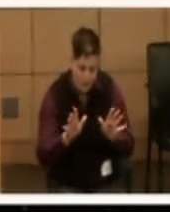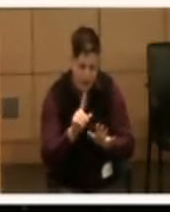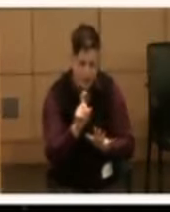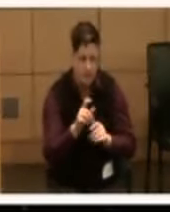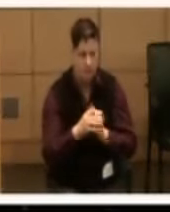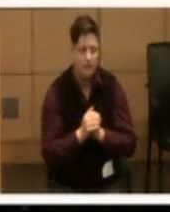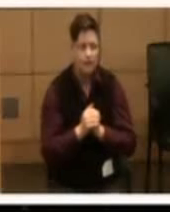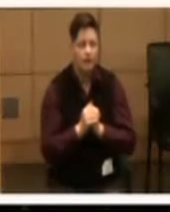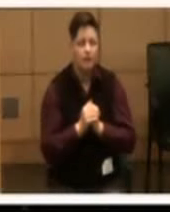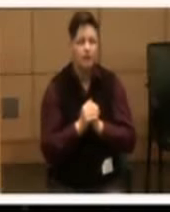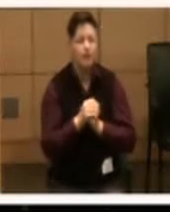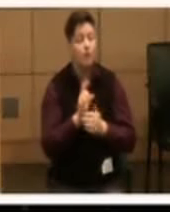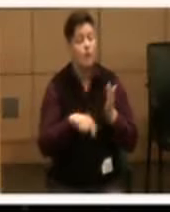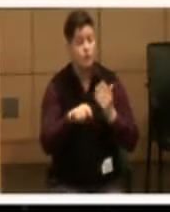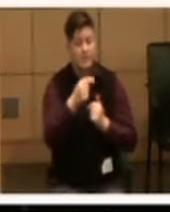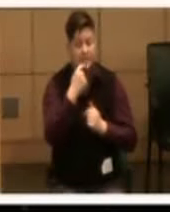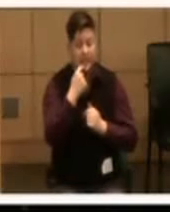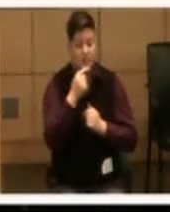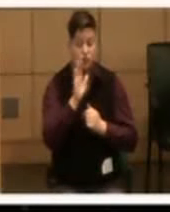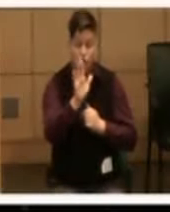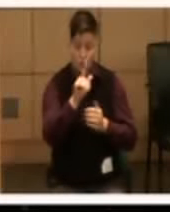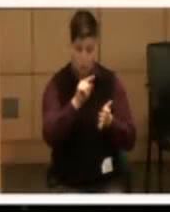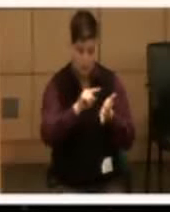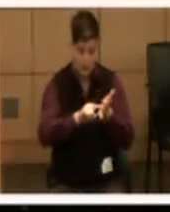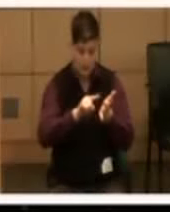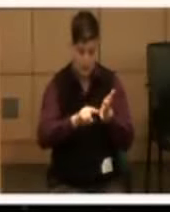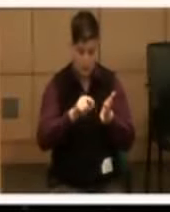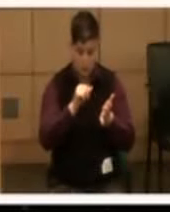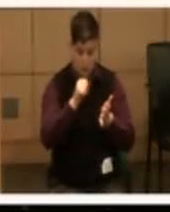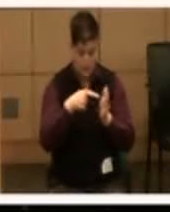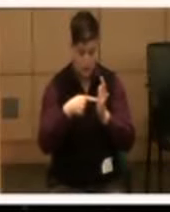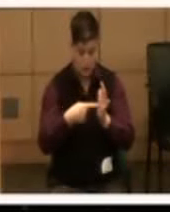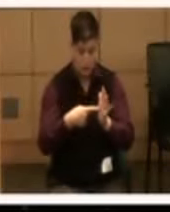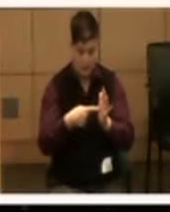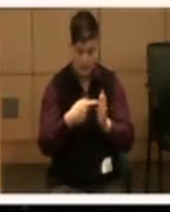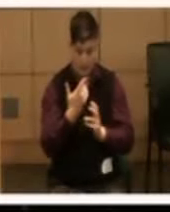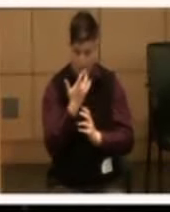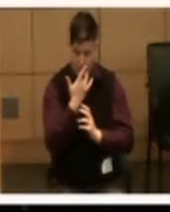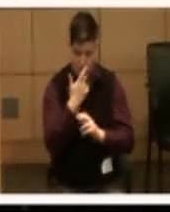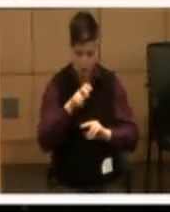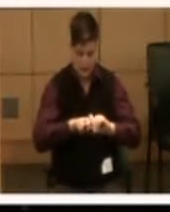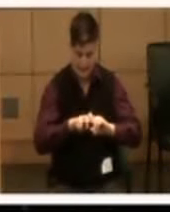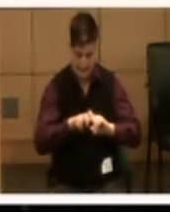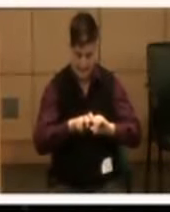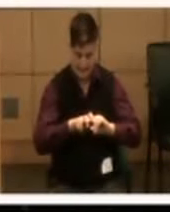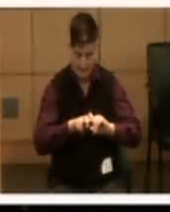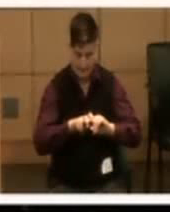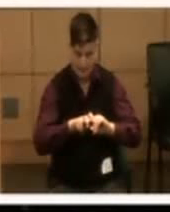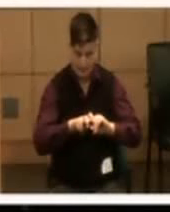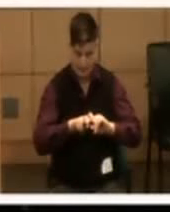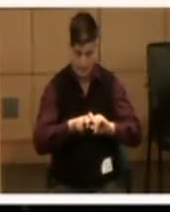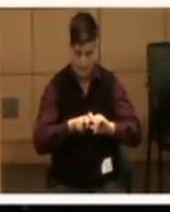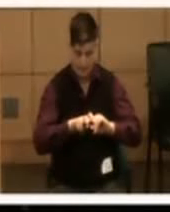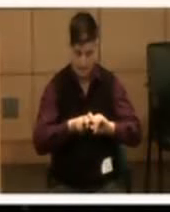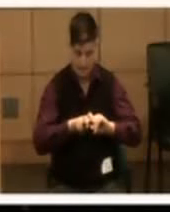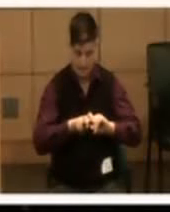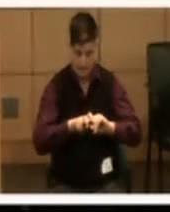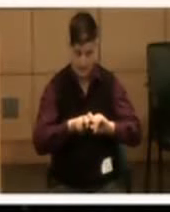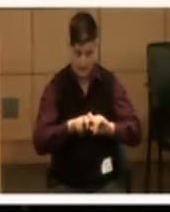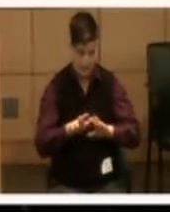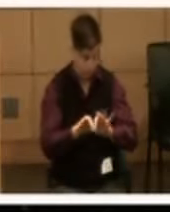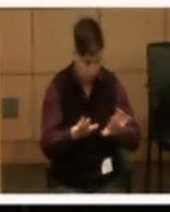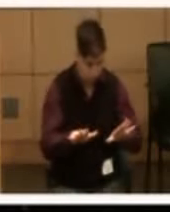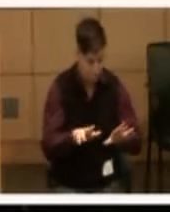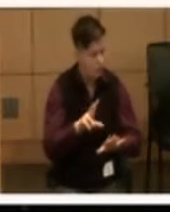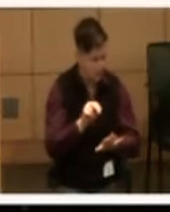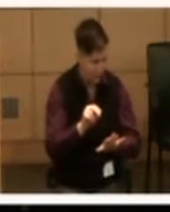was your research isn't showing that preferential seating is not necessarily a good thing. You're just saying